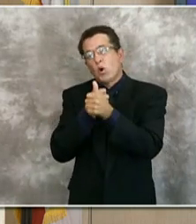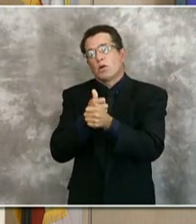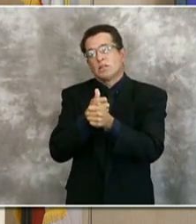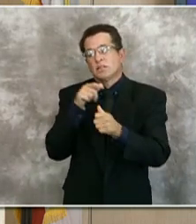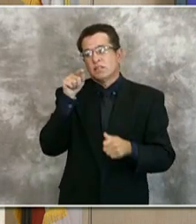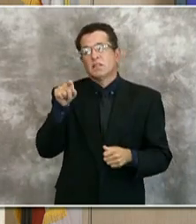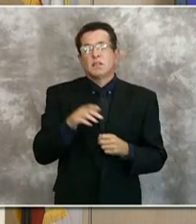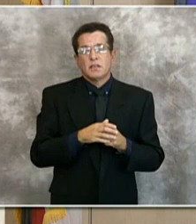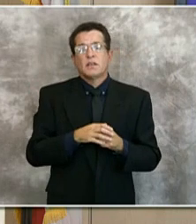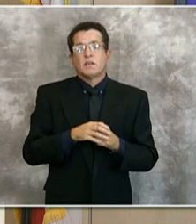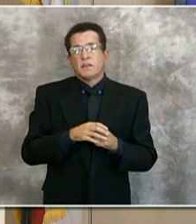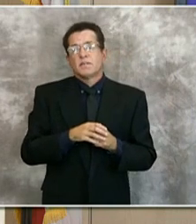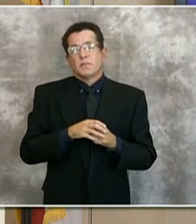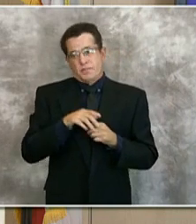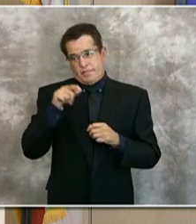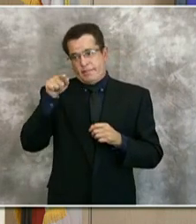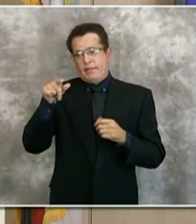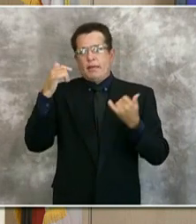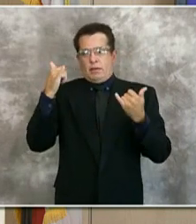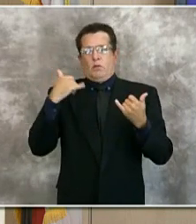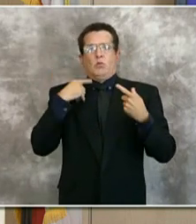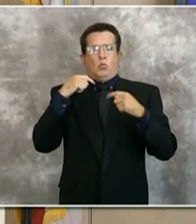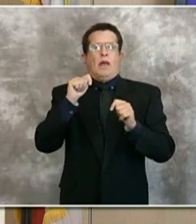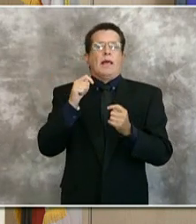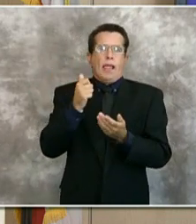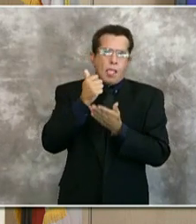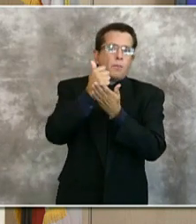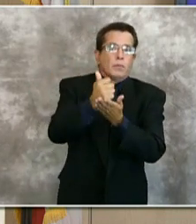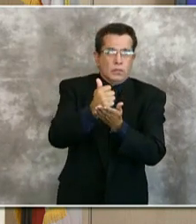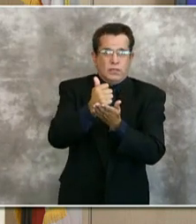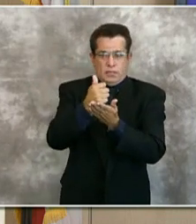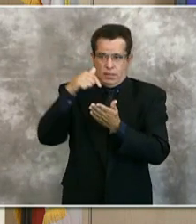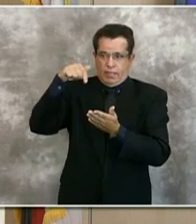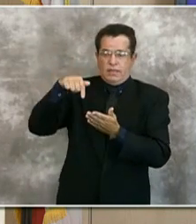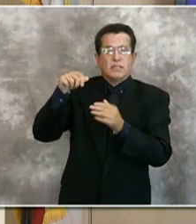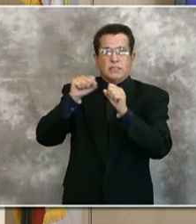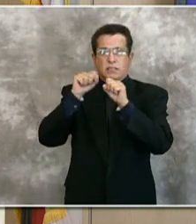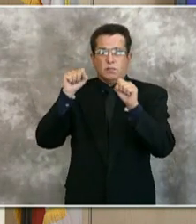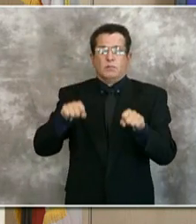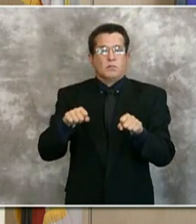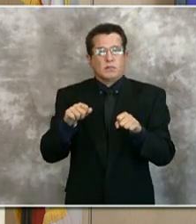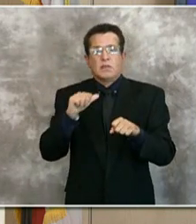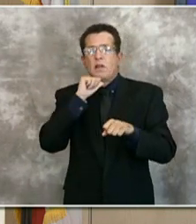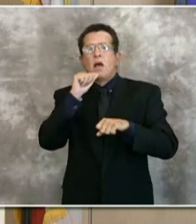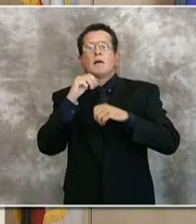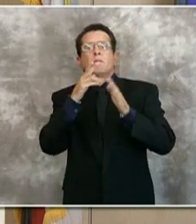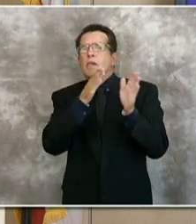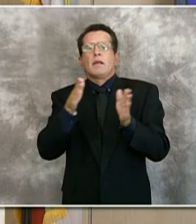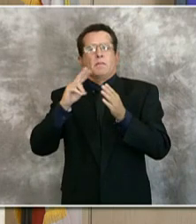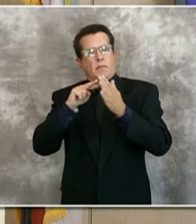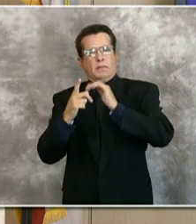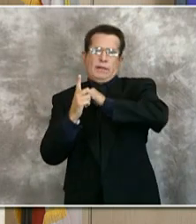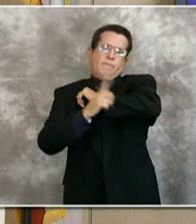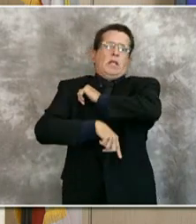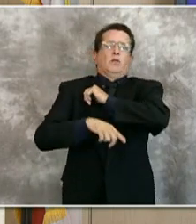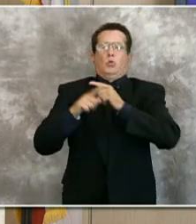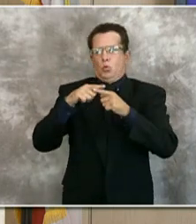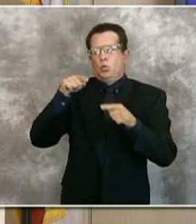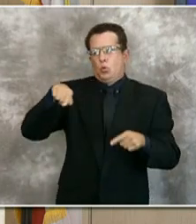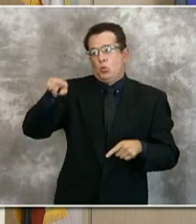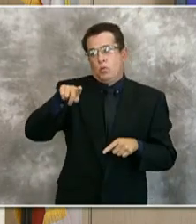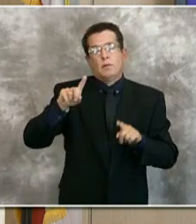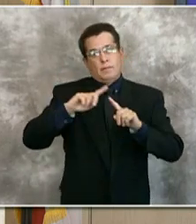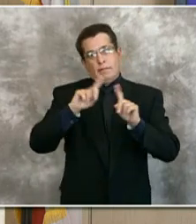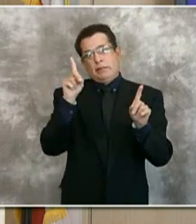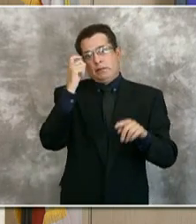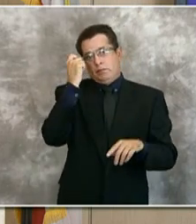carrot, this is going to be the carrot approach, not the stick approach. But, and I emphasize the word